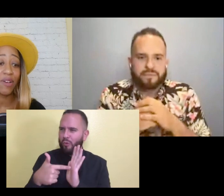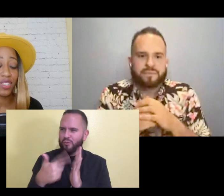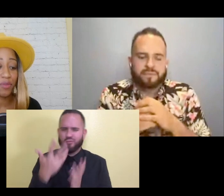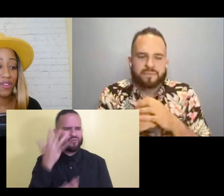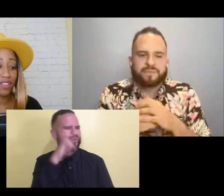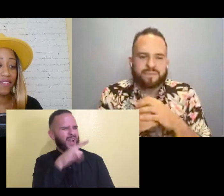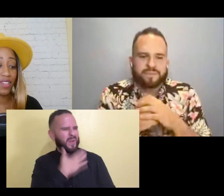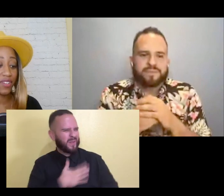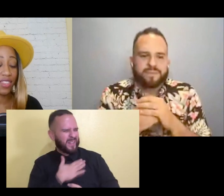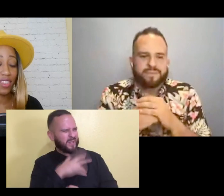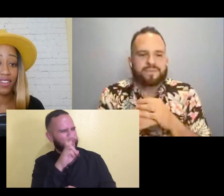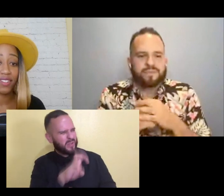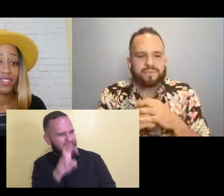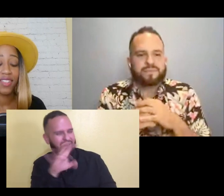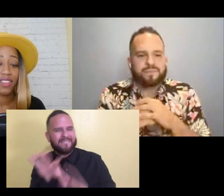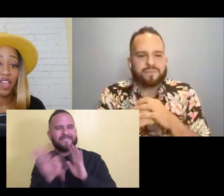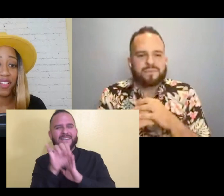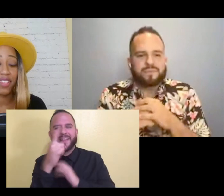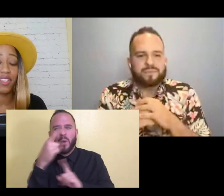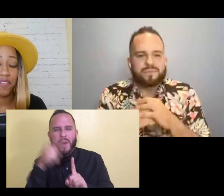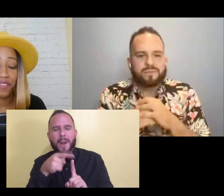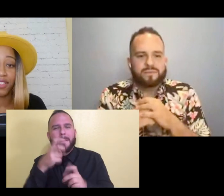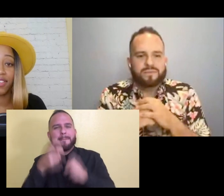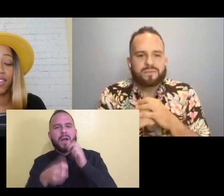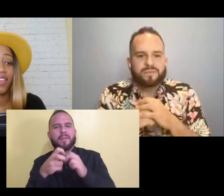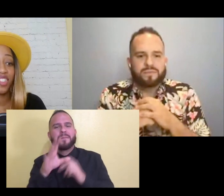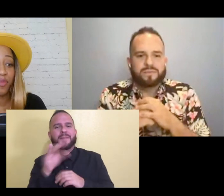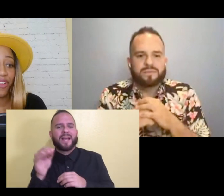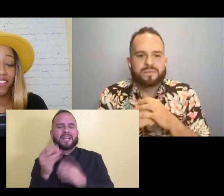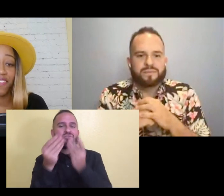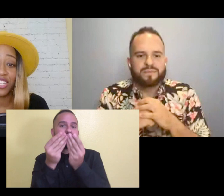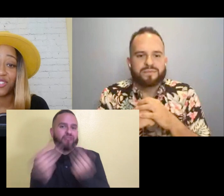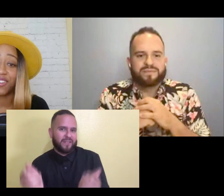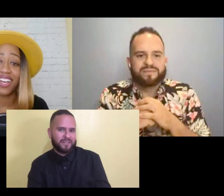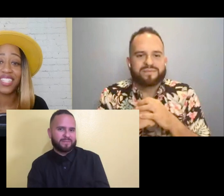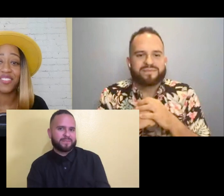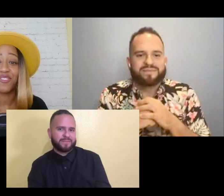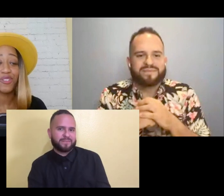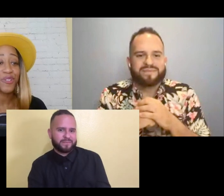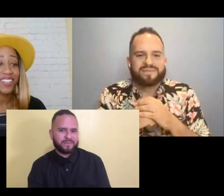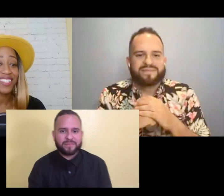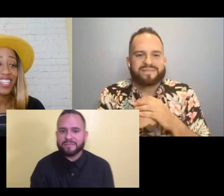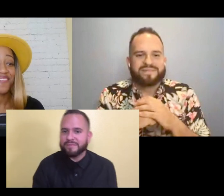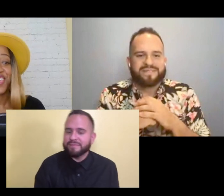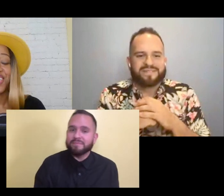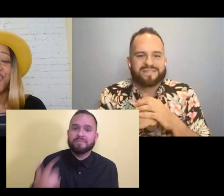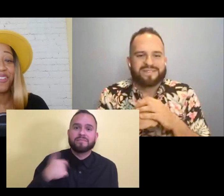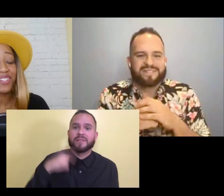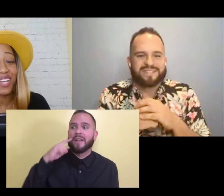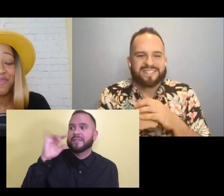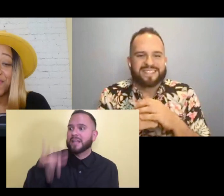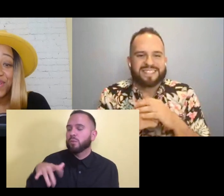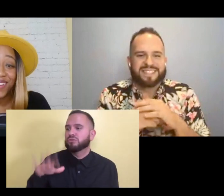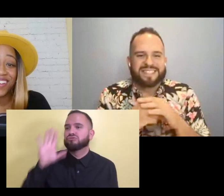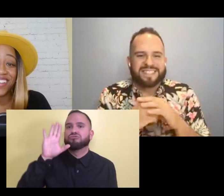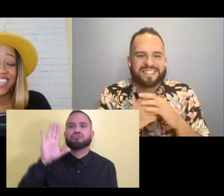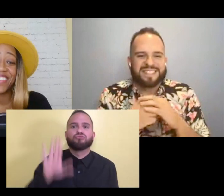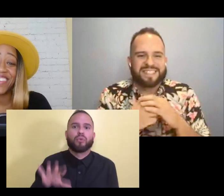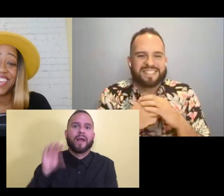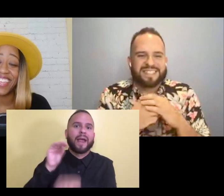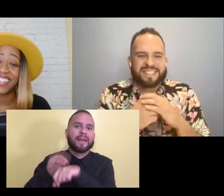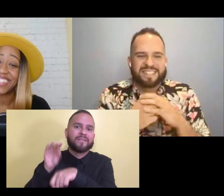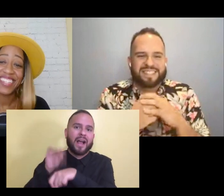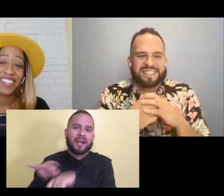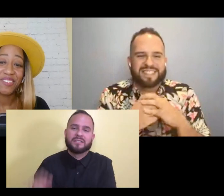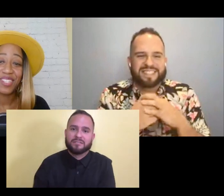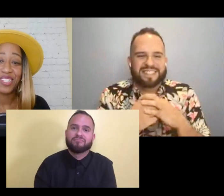I think that was some great advice right there. Definitely some great advice. So, guys, for those who are listening, if you want to travel more and